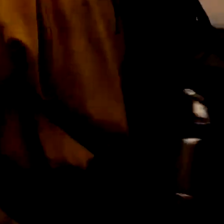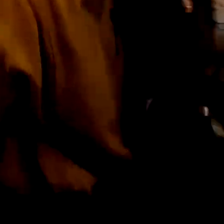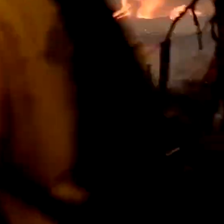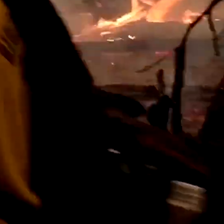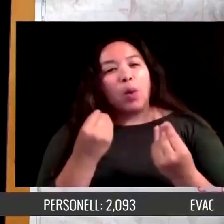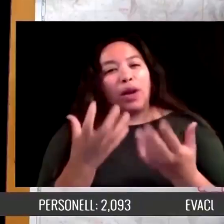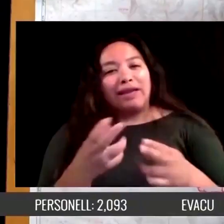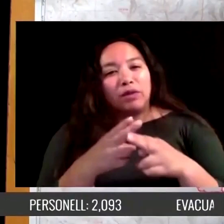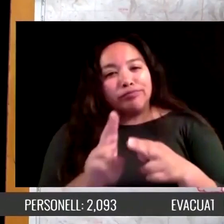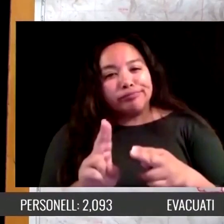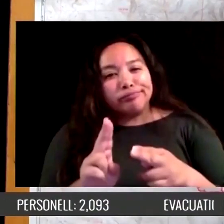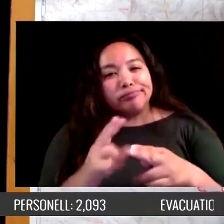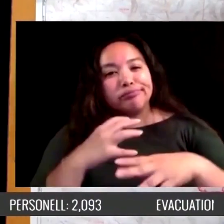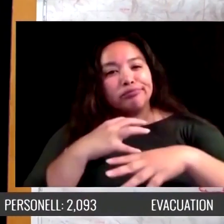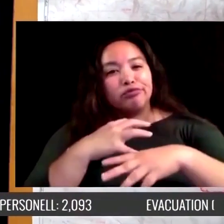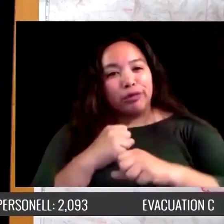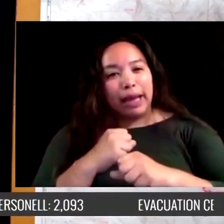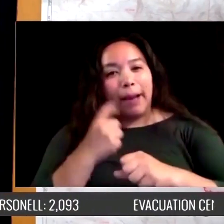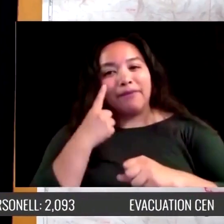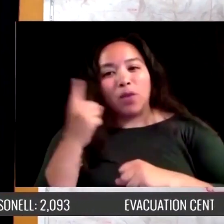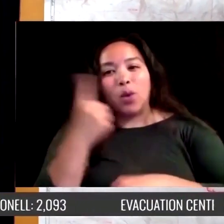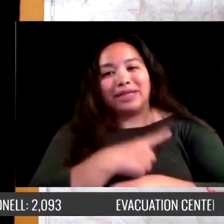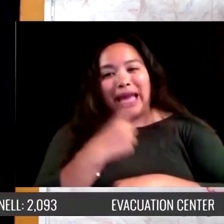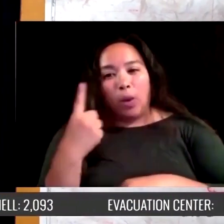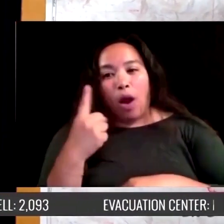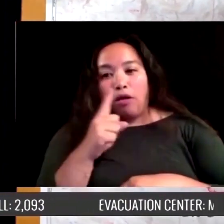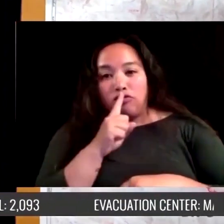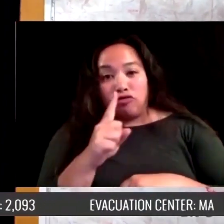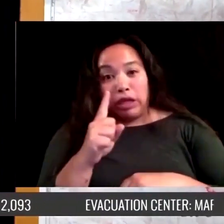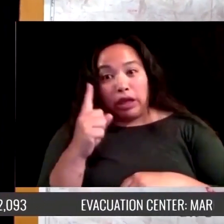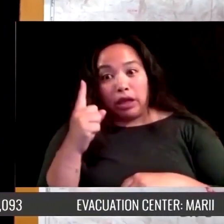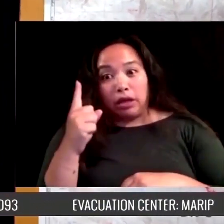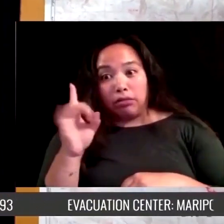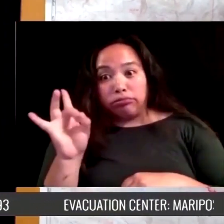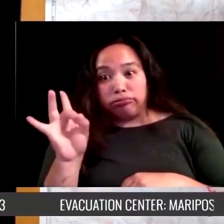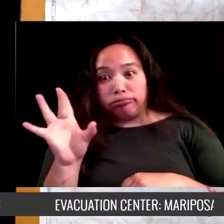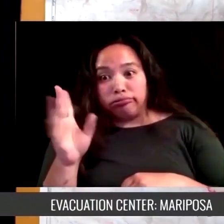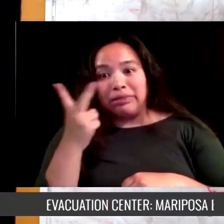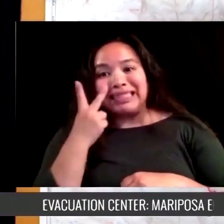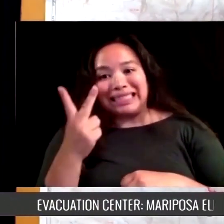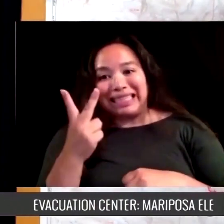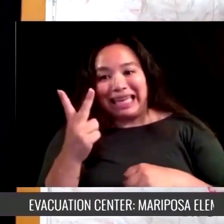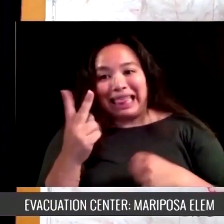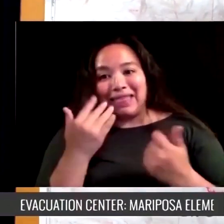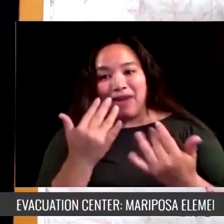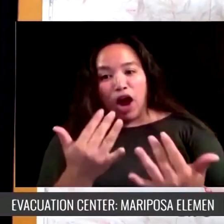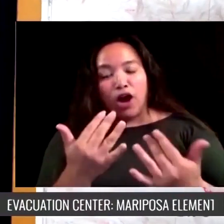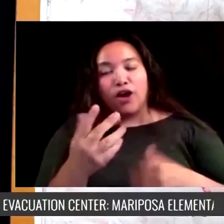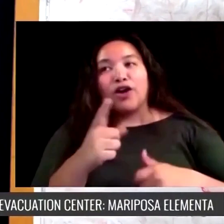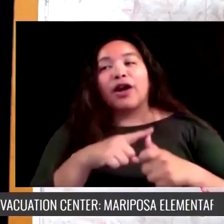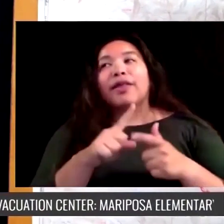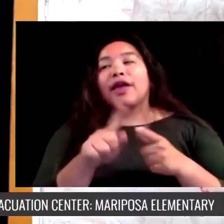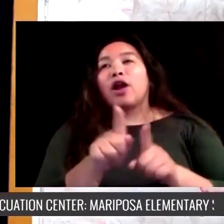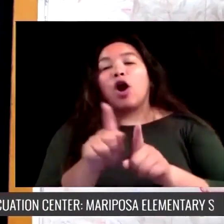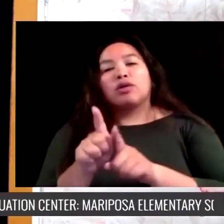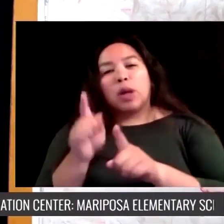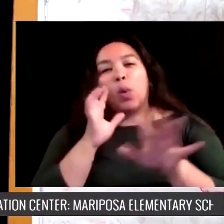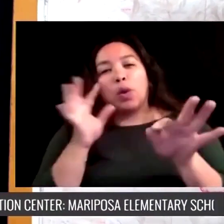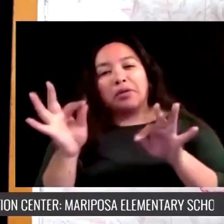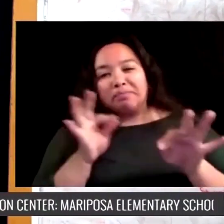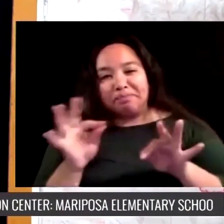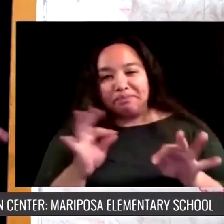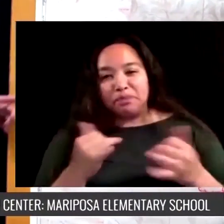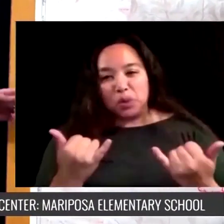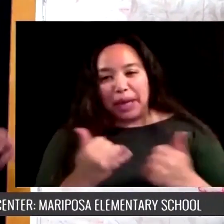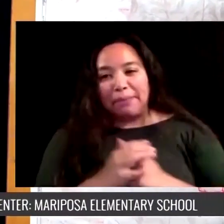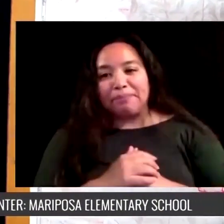day one, because it was pretty incredible some of the fire behavior that we had. Justin Makem, a CAL FIRE operations section chief, told a public